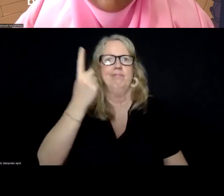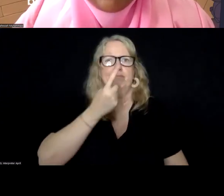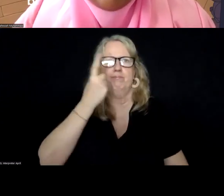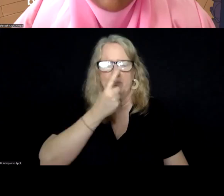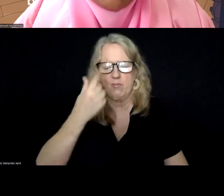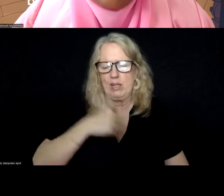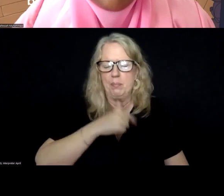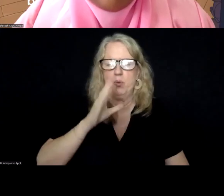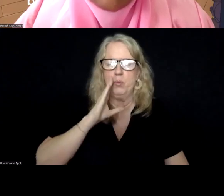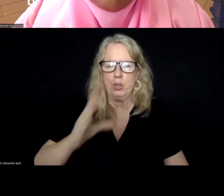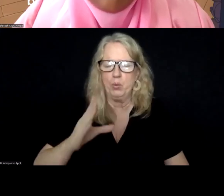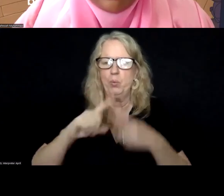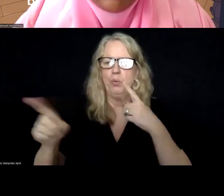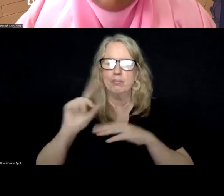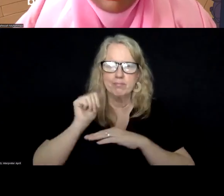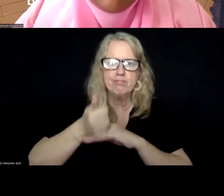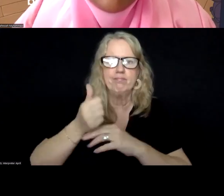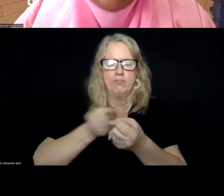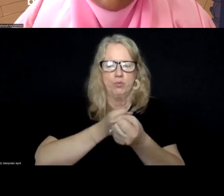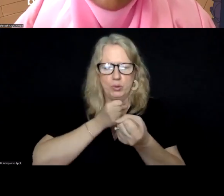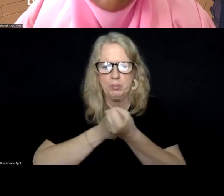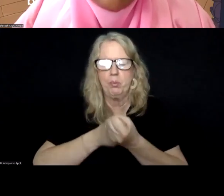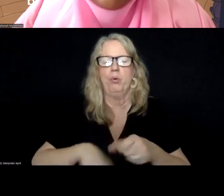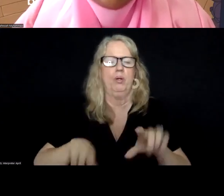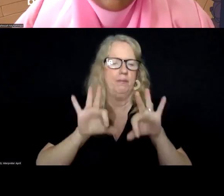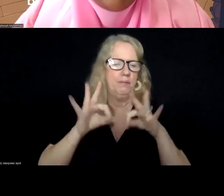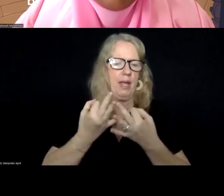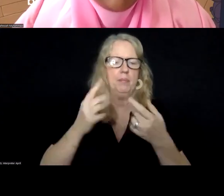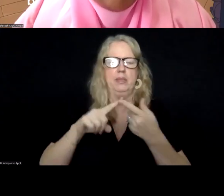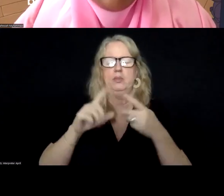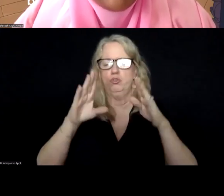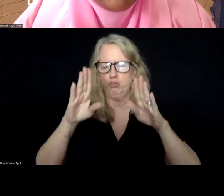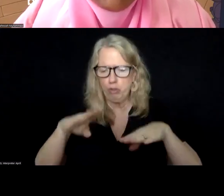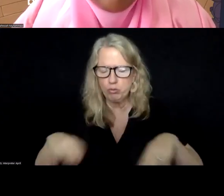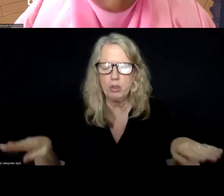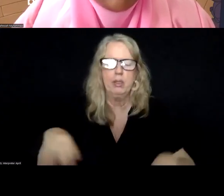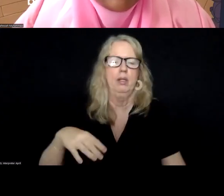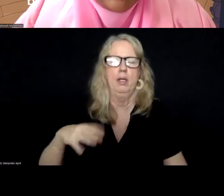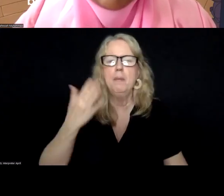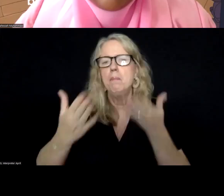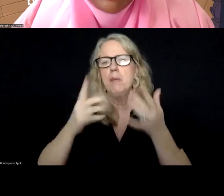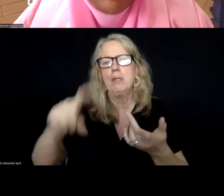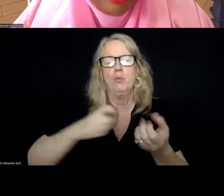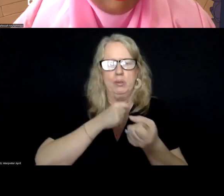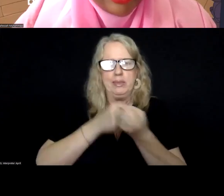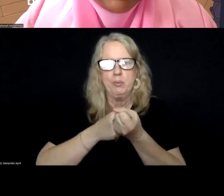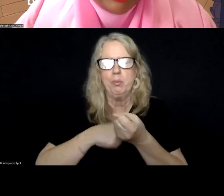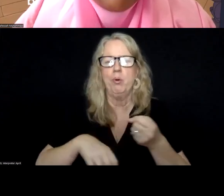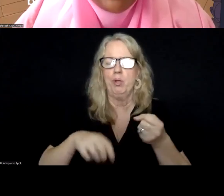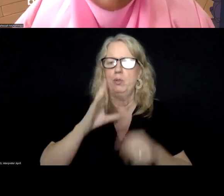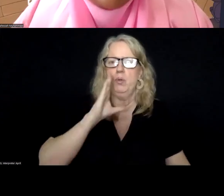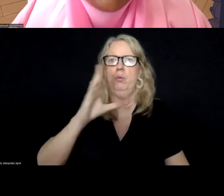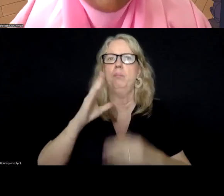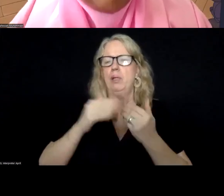are going to be launching to help support families or children who might need support, and that's going to be coming out